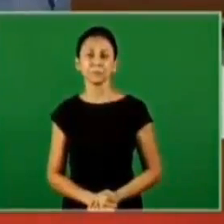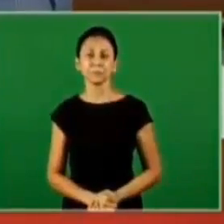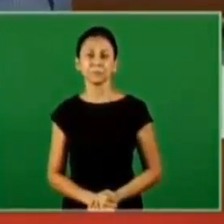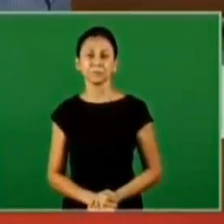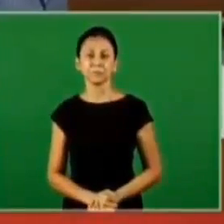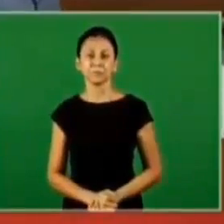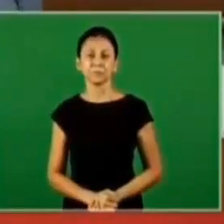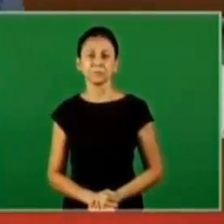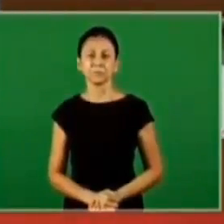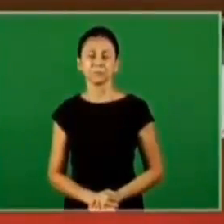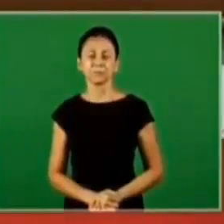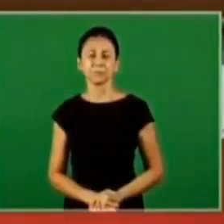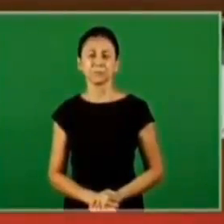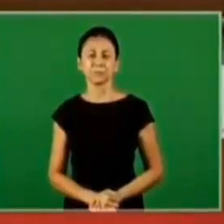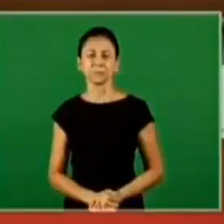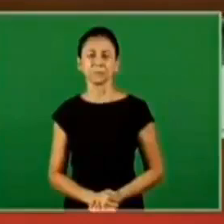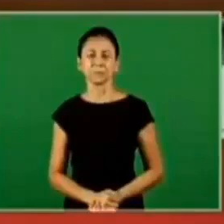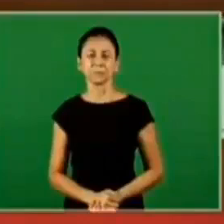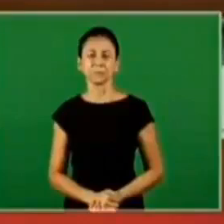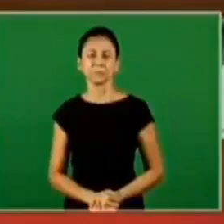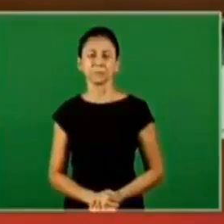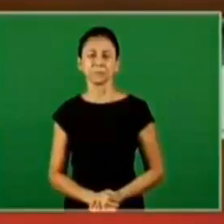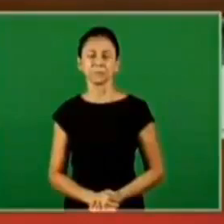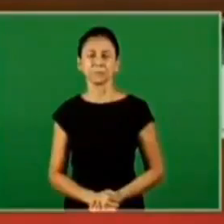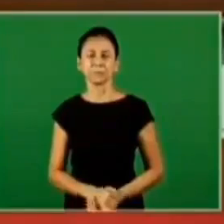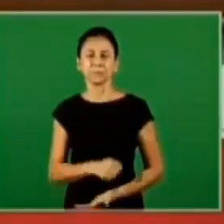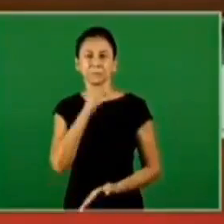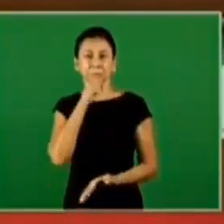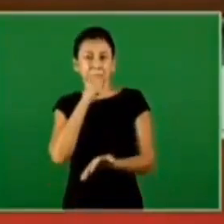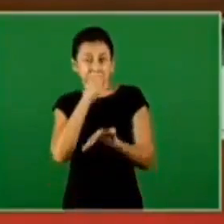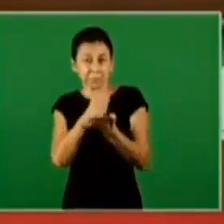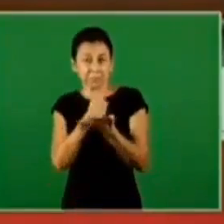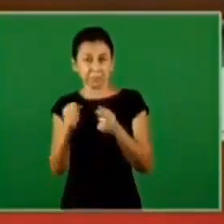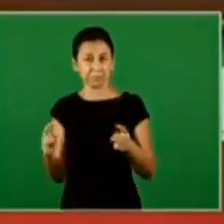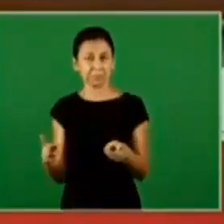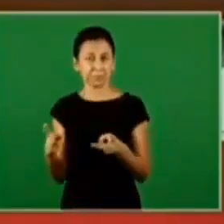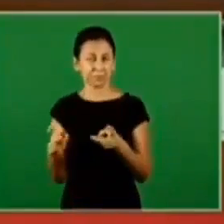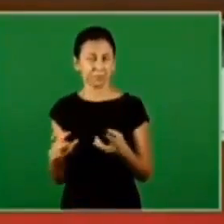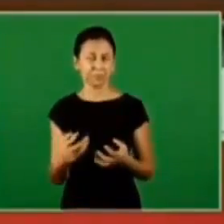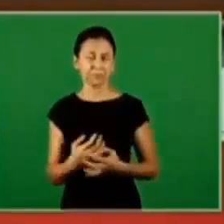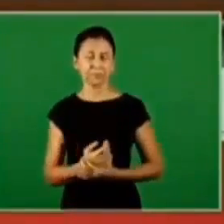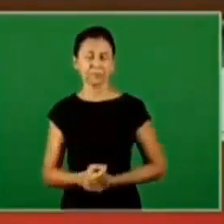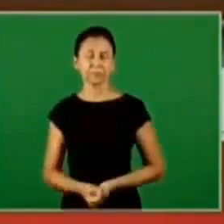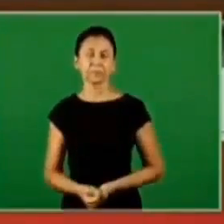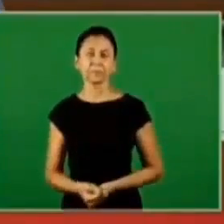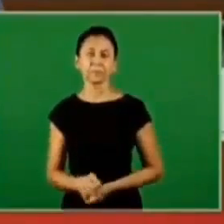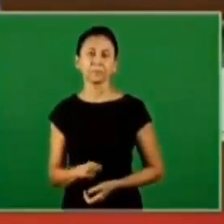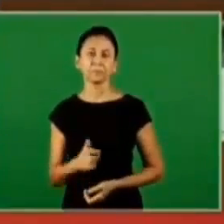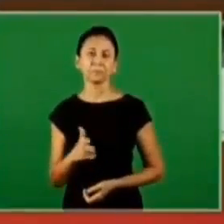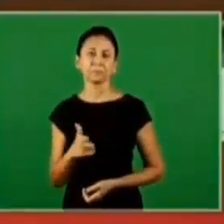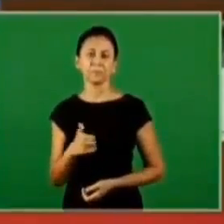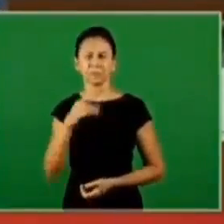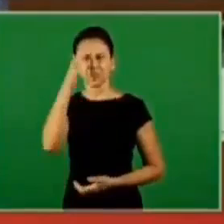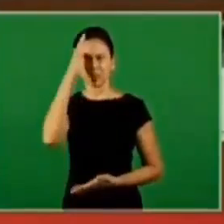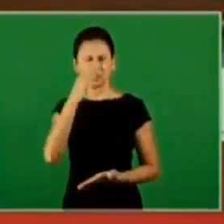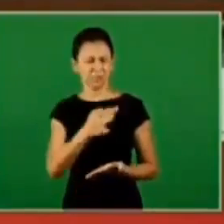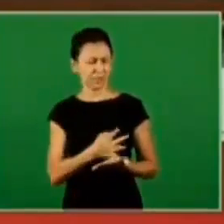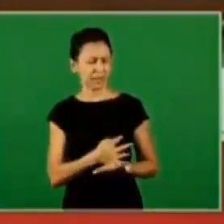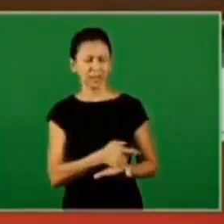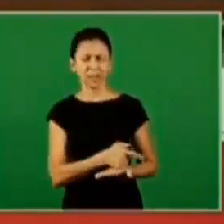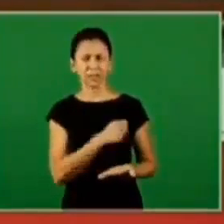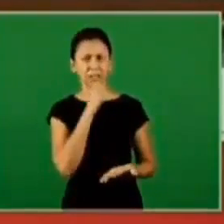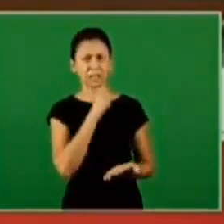it. Oh, here it is. So, in the Old Testament, observe, there was no